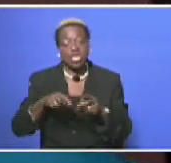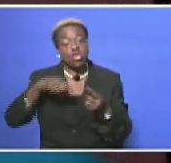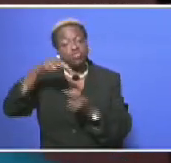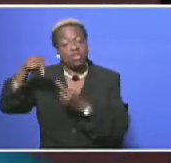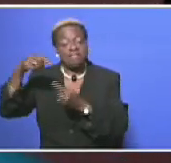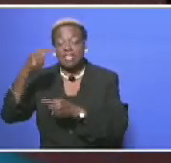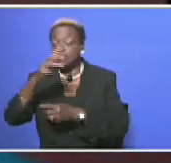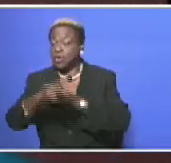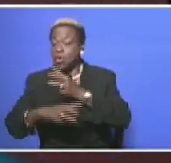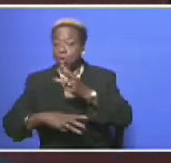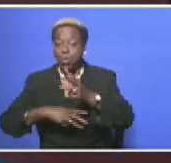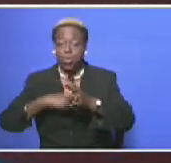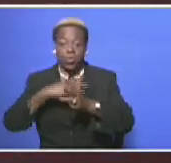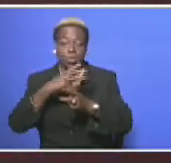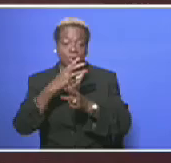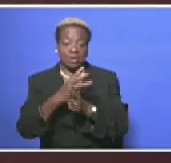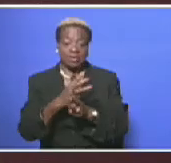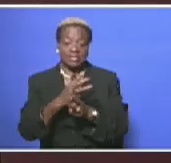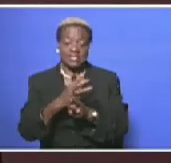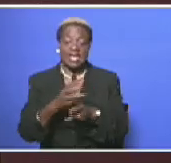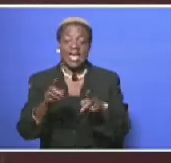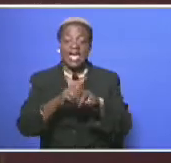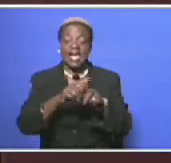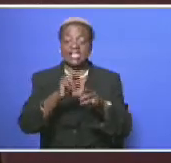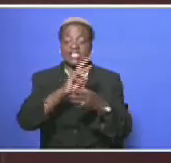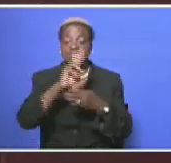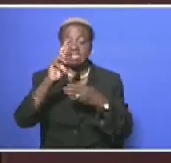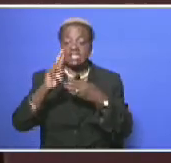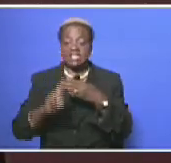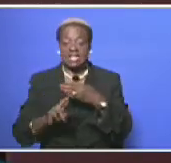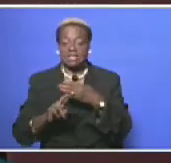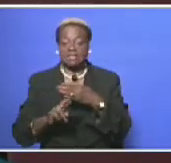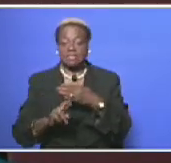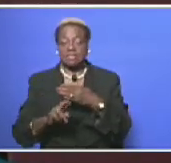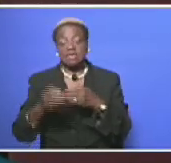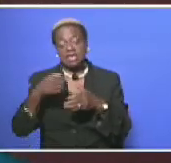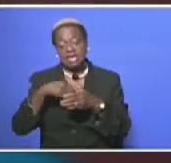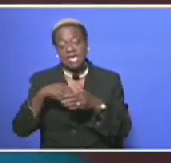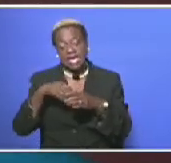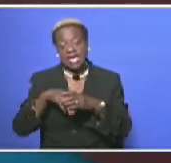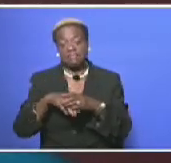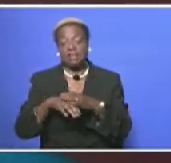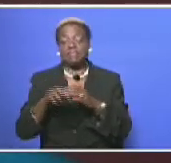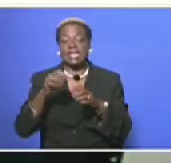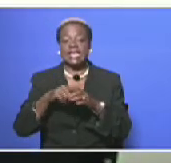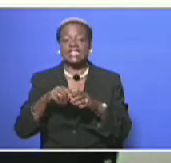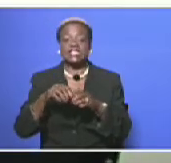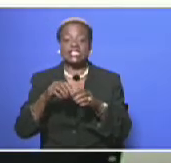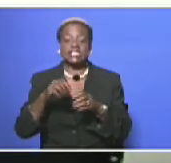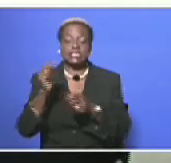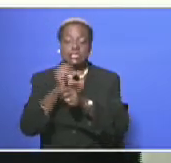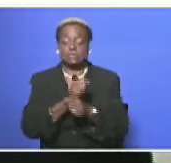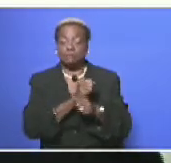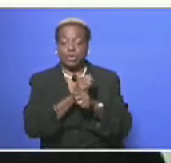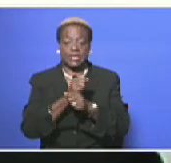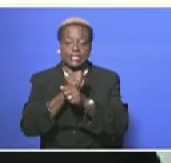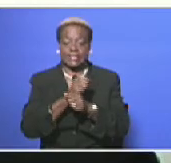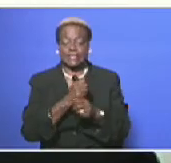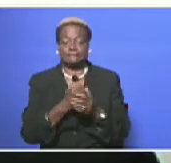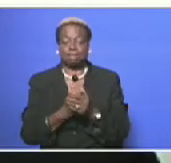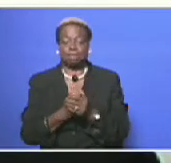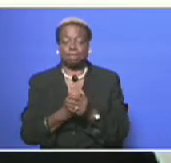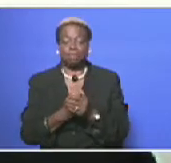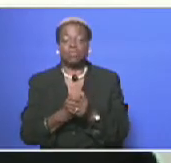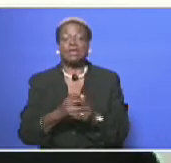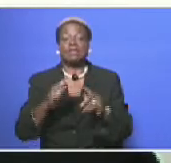world as a result of it being involved in sports is invaluable. In college football news, the teams